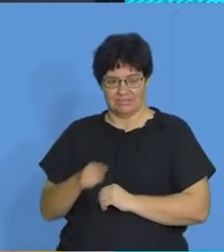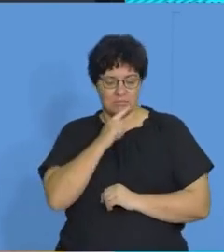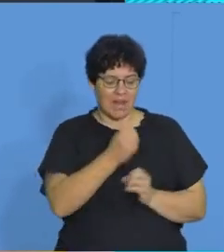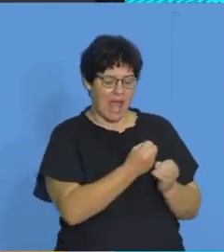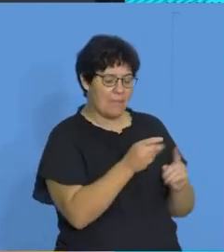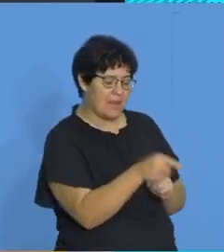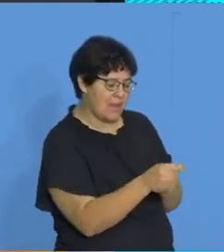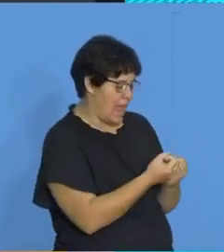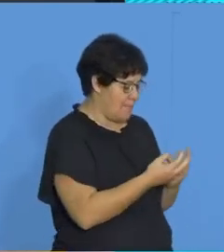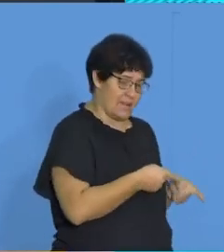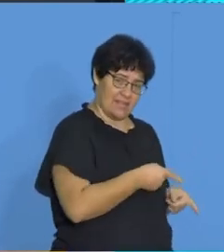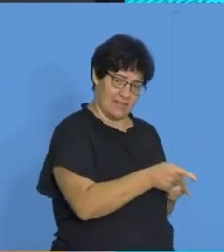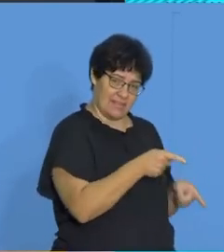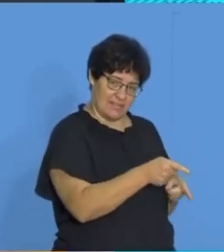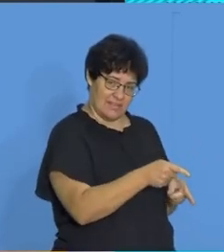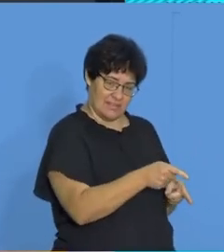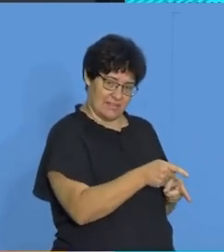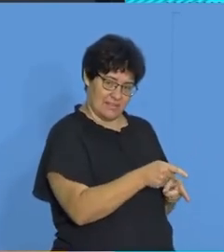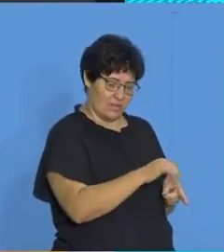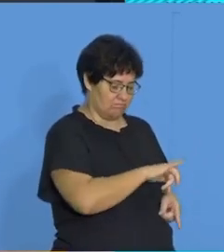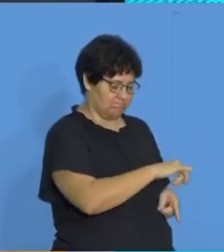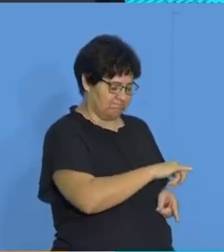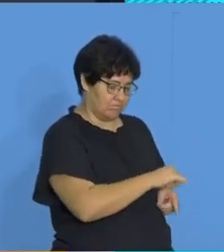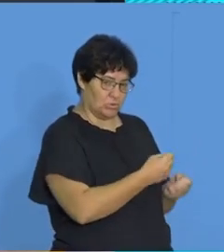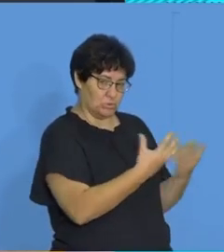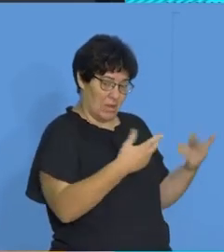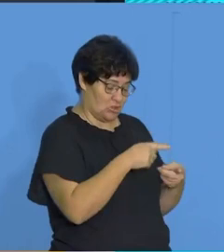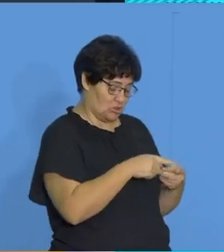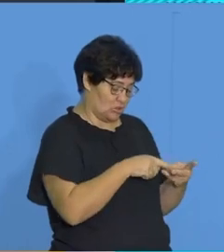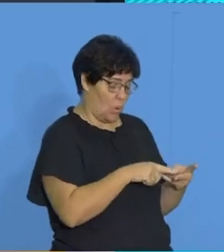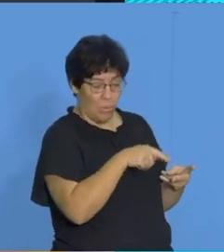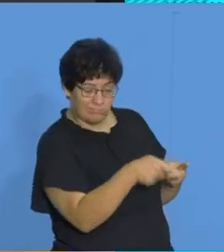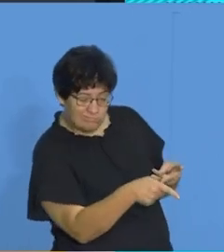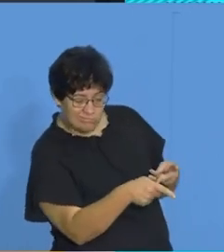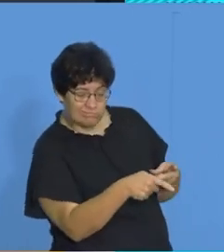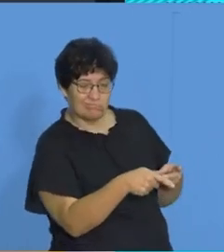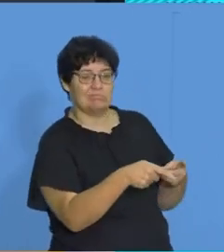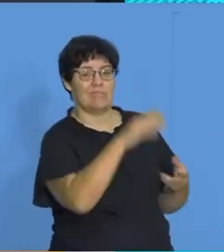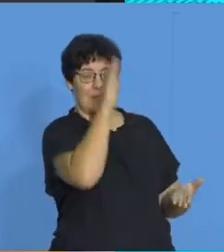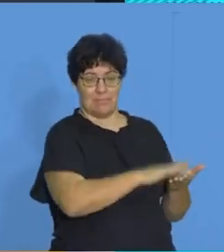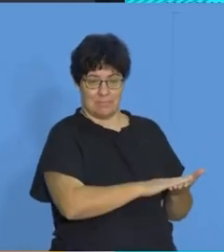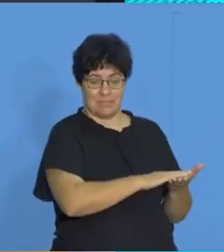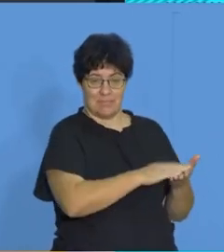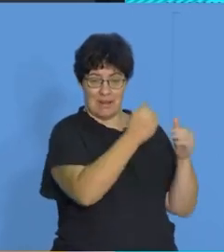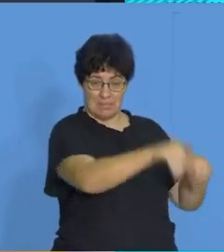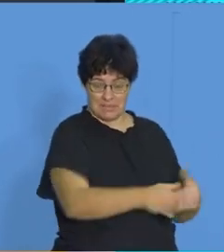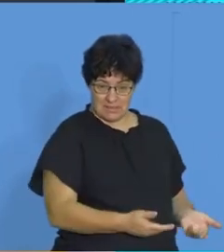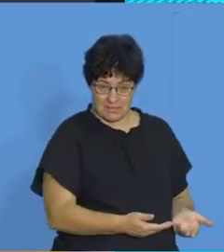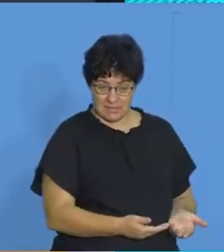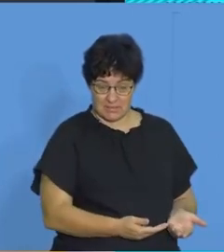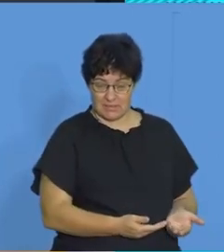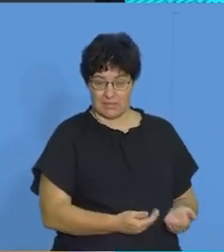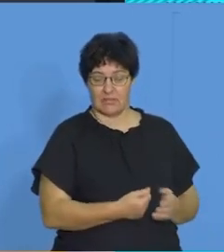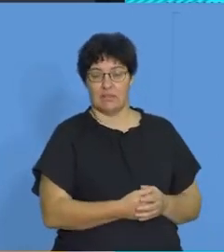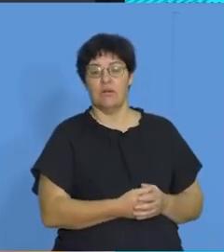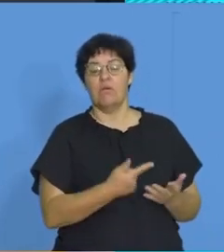amounts, and we need to decide which one of the two is in excess and which one is actually, you know, a limiting reagent. Because